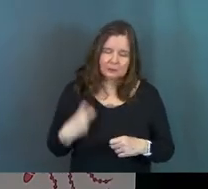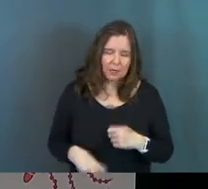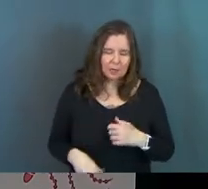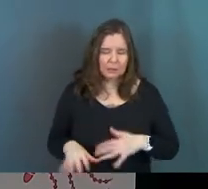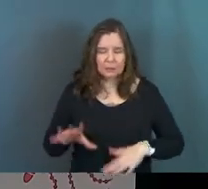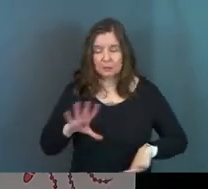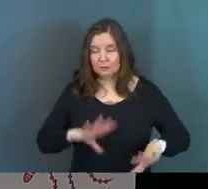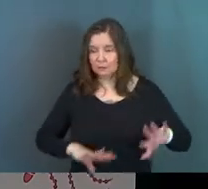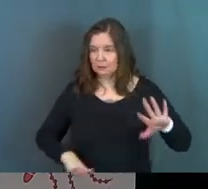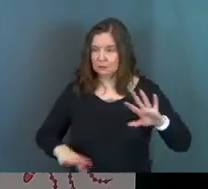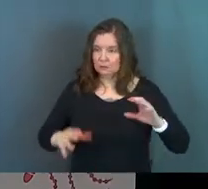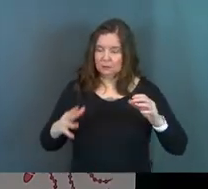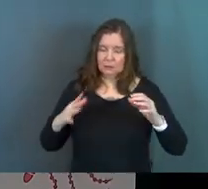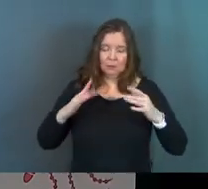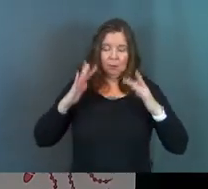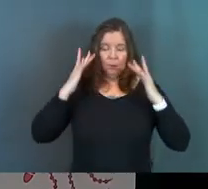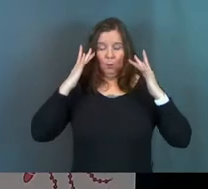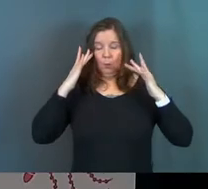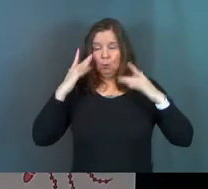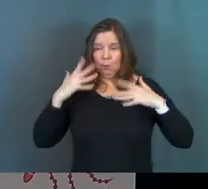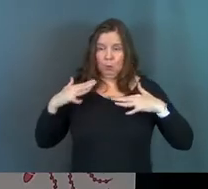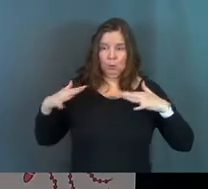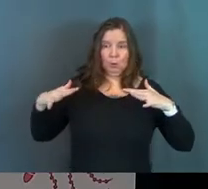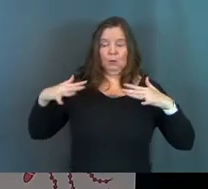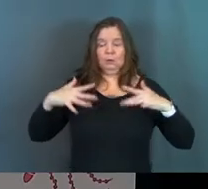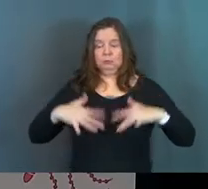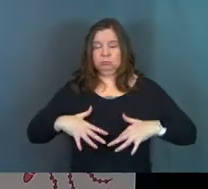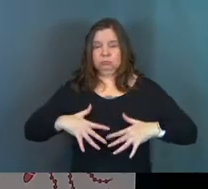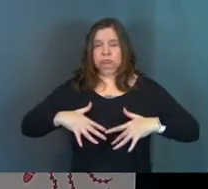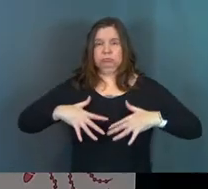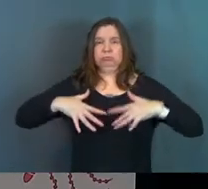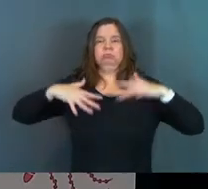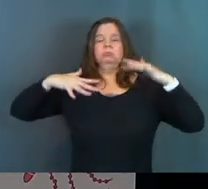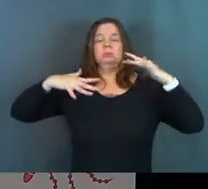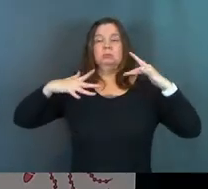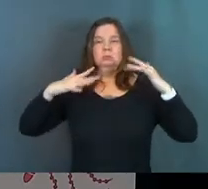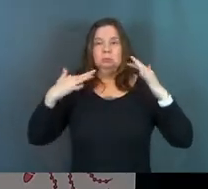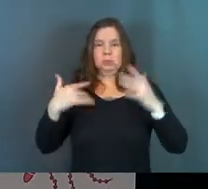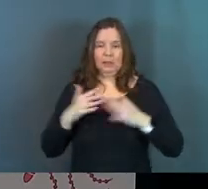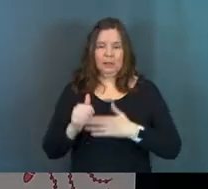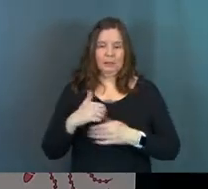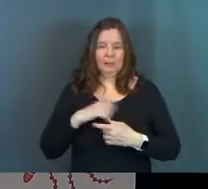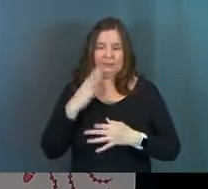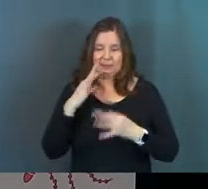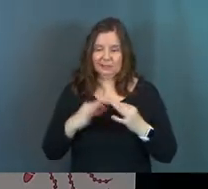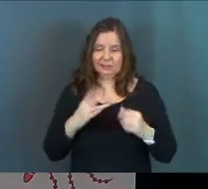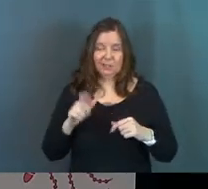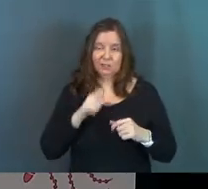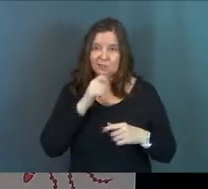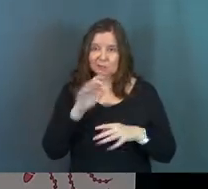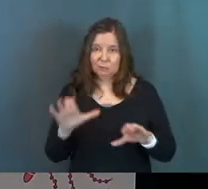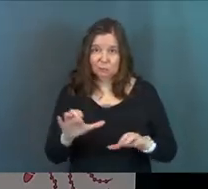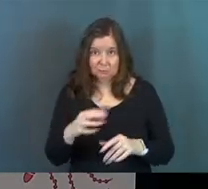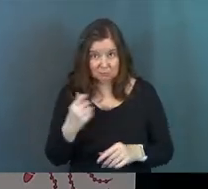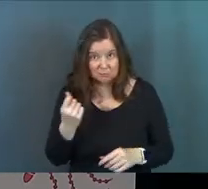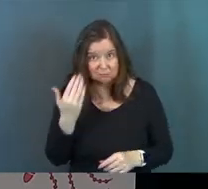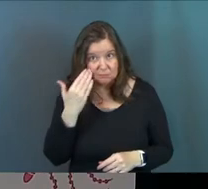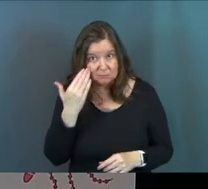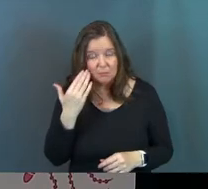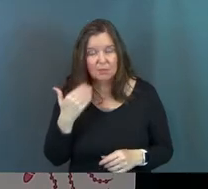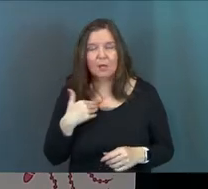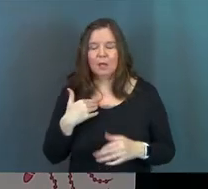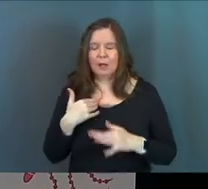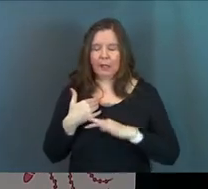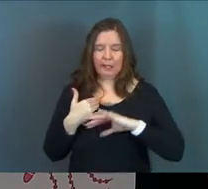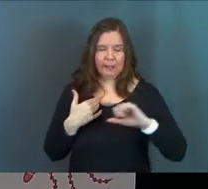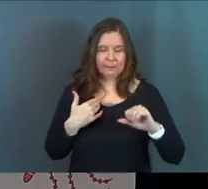And there's a lot of things, just the worry, the nervousness, the anxiousness that pile on and just being overwhelmed. And they've led me to make decisions I shouldn't make. You ever been there before? And it's like,